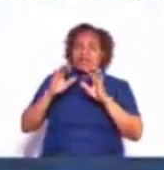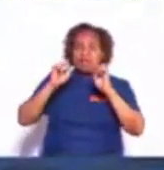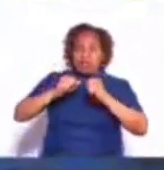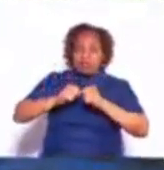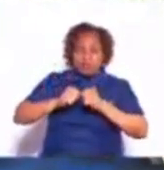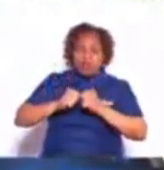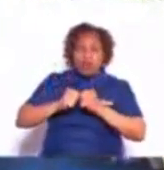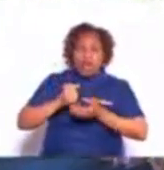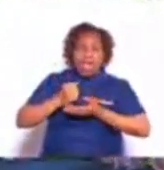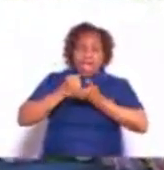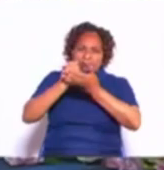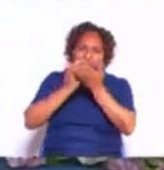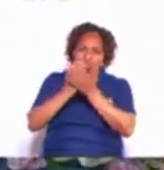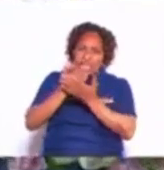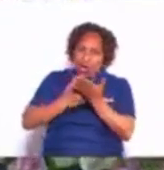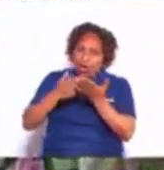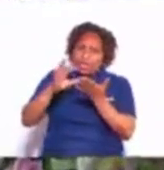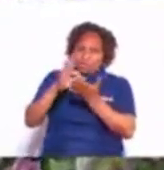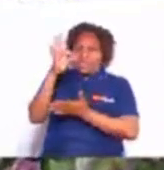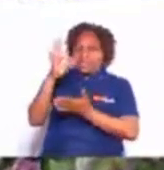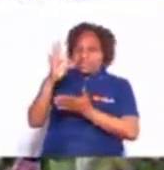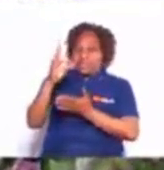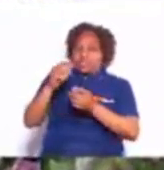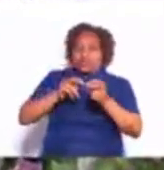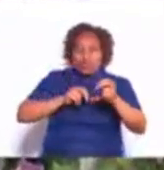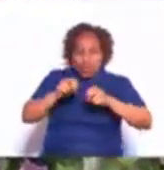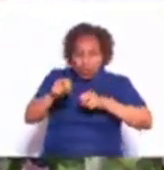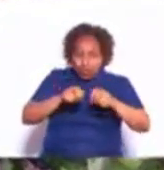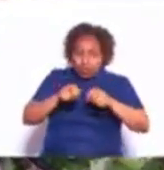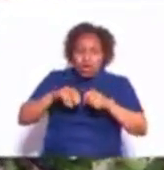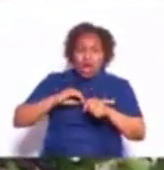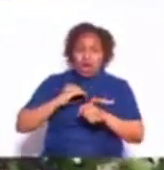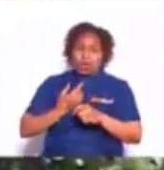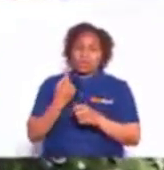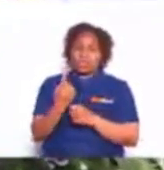Spirit that can help us to control ourselves.